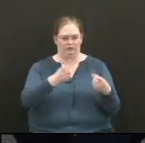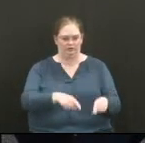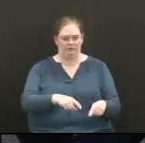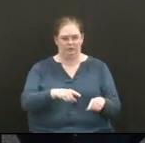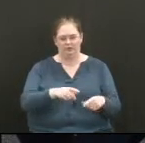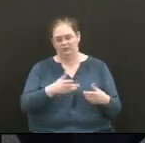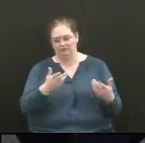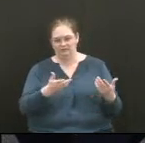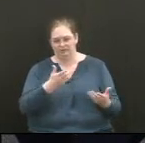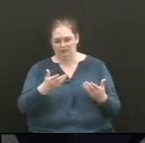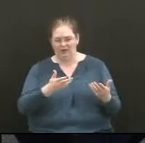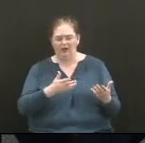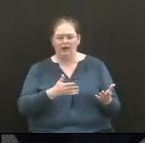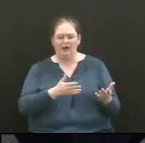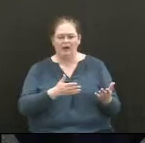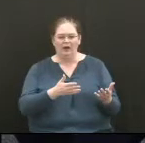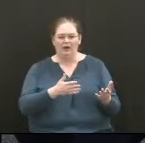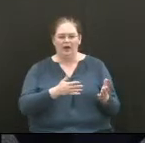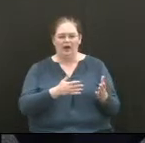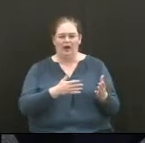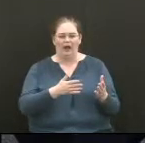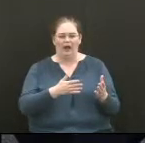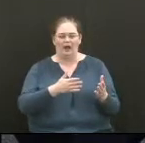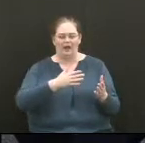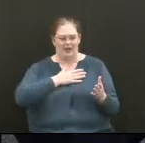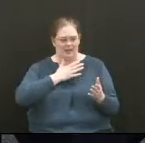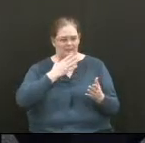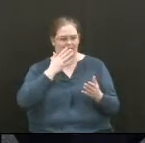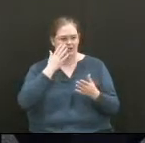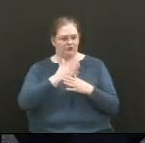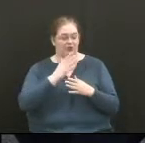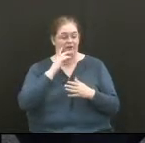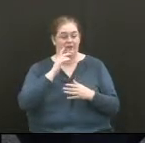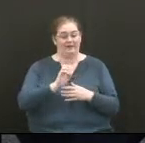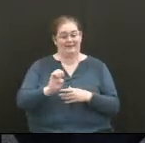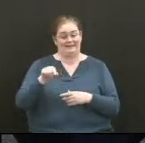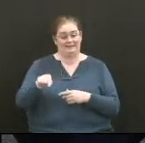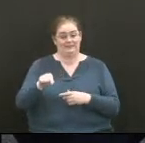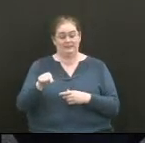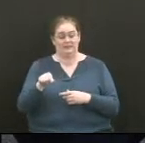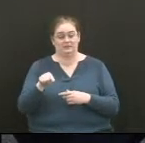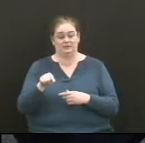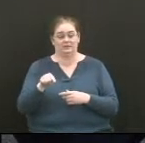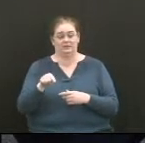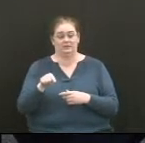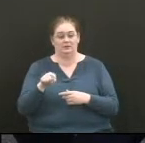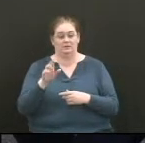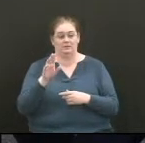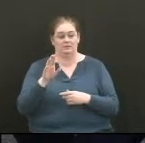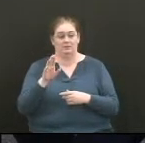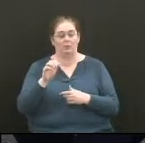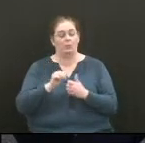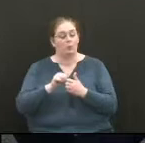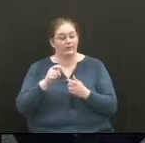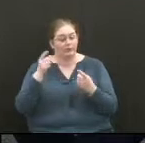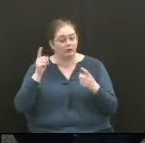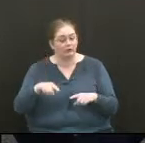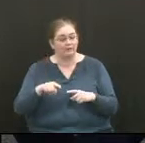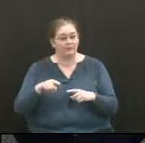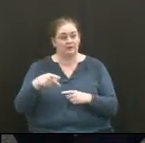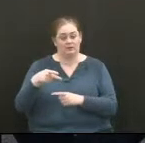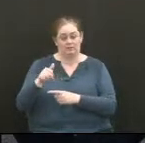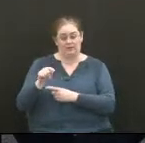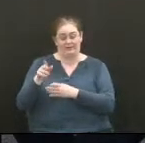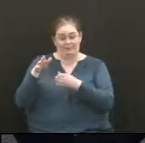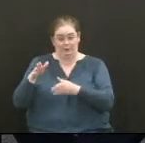all intents and purposes. And I'm happy to share that the case filed in the Eastern District with the agreement of the plaintiffs who brought